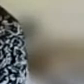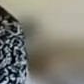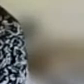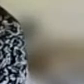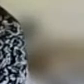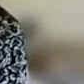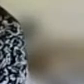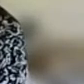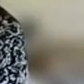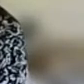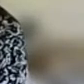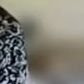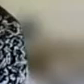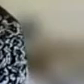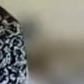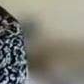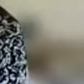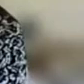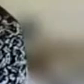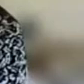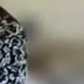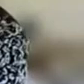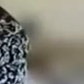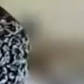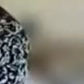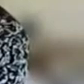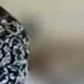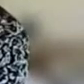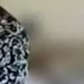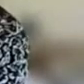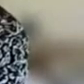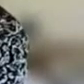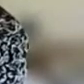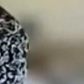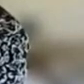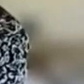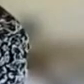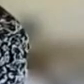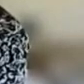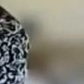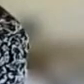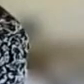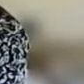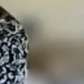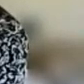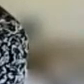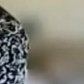joined us here today. Thank you.